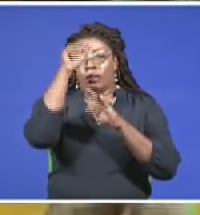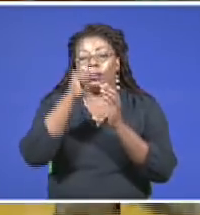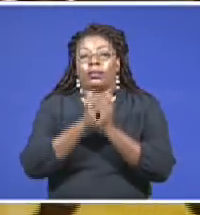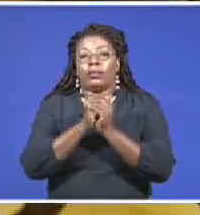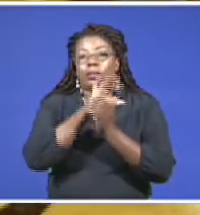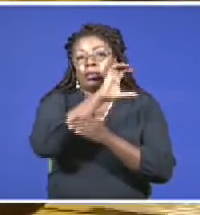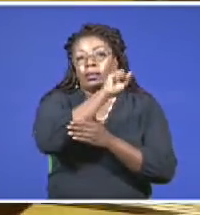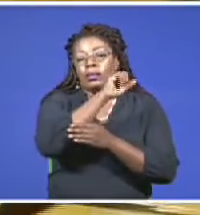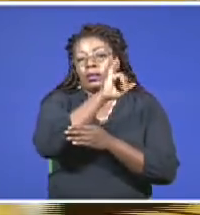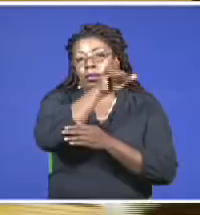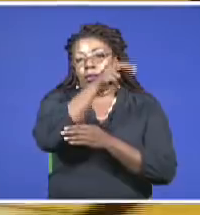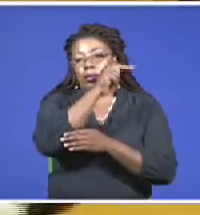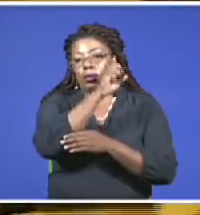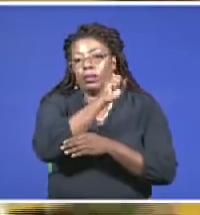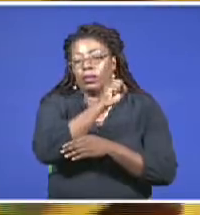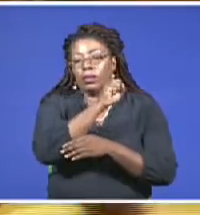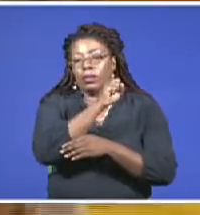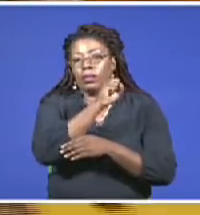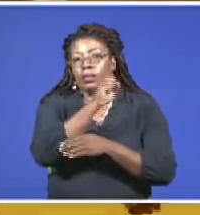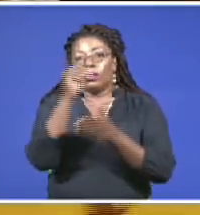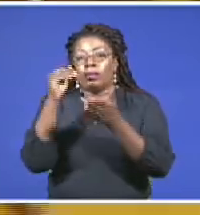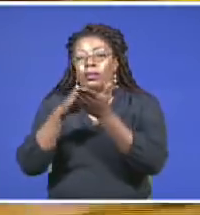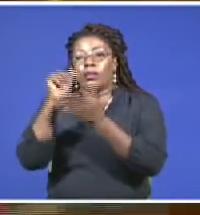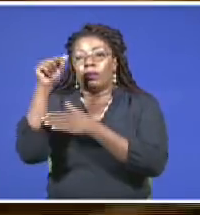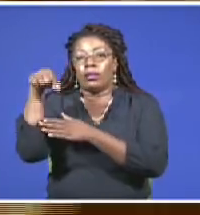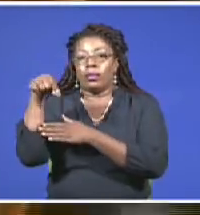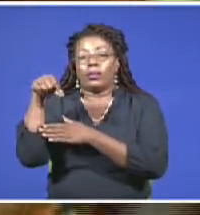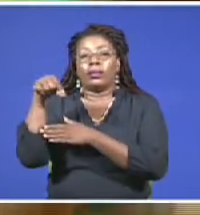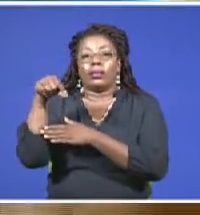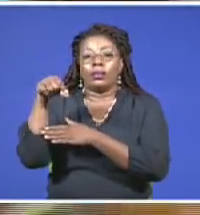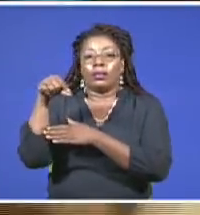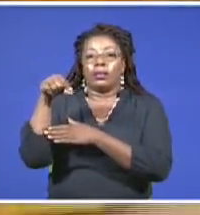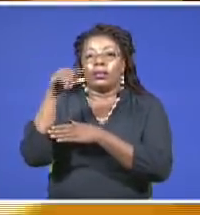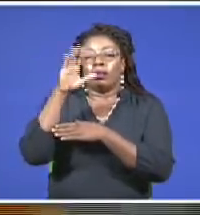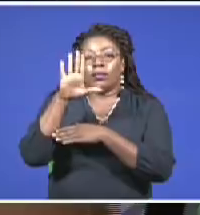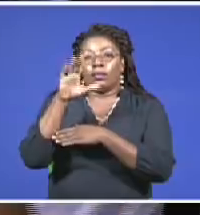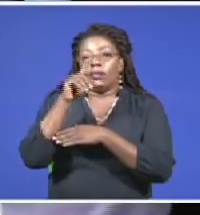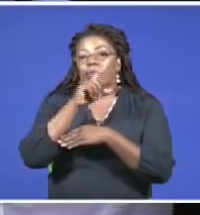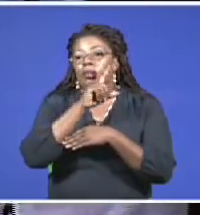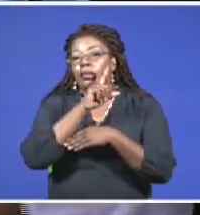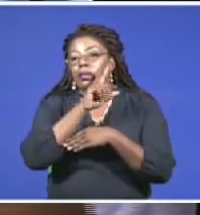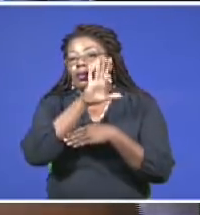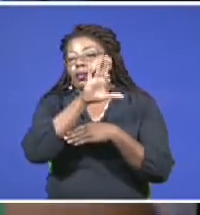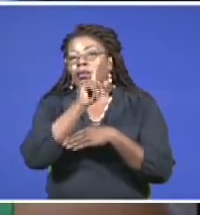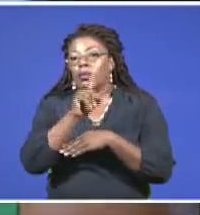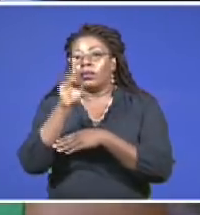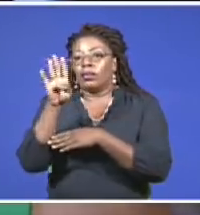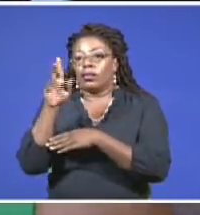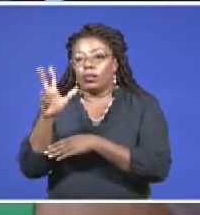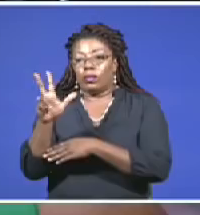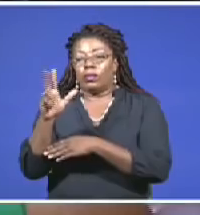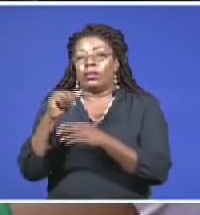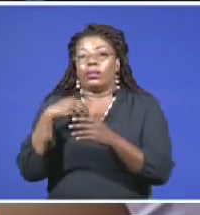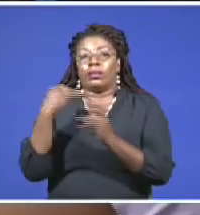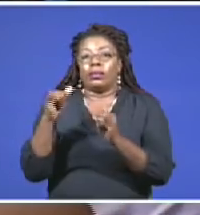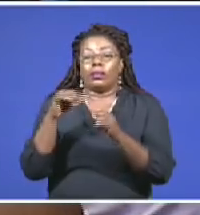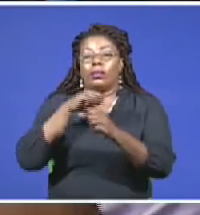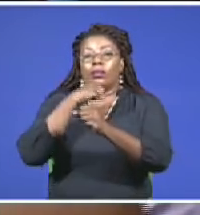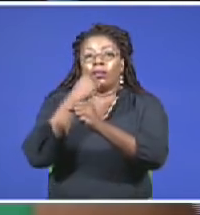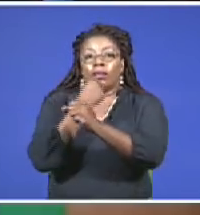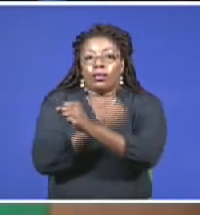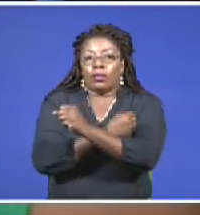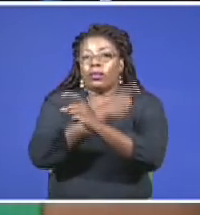fourth quarter, and they were able to hold off Aquinas Aces 51-43. We just had to play some strong defense, and we couldn't let up on